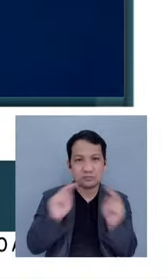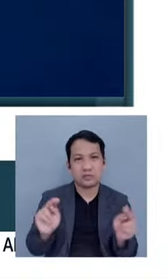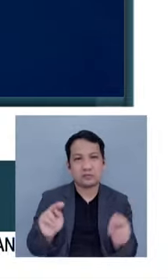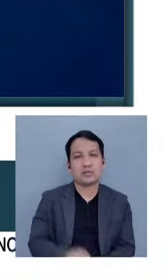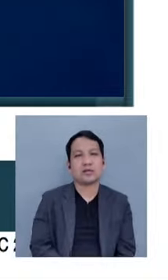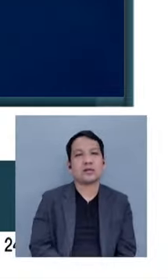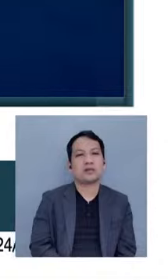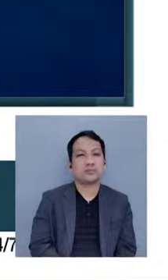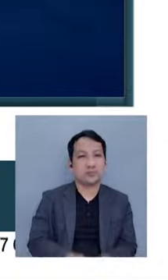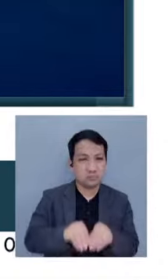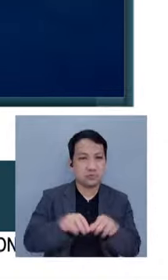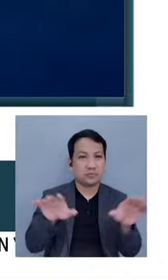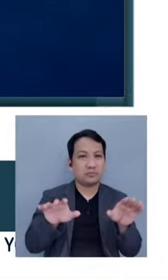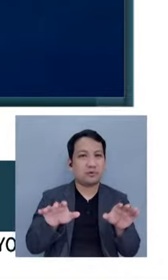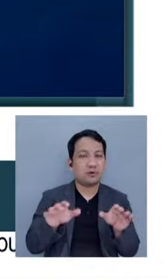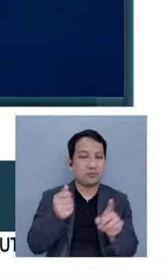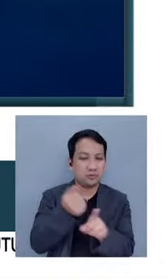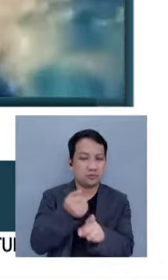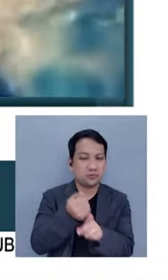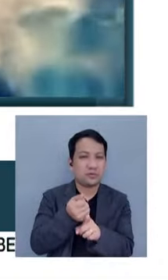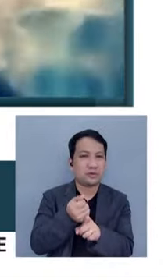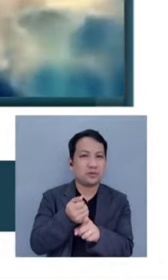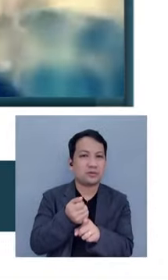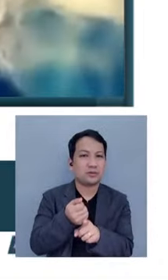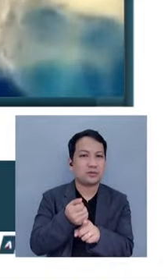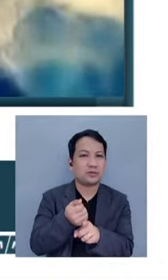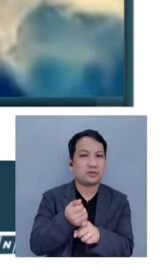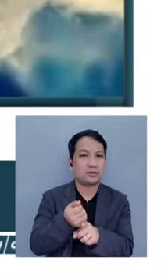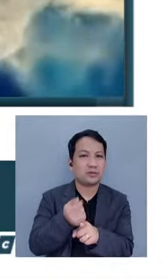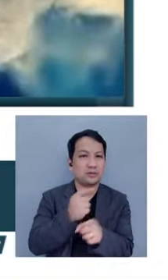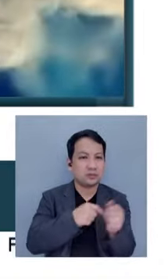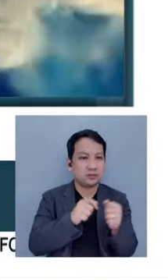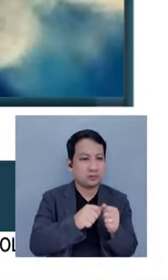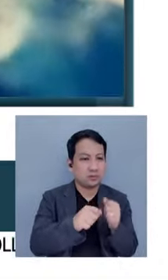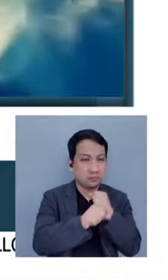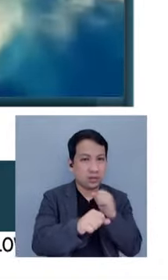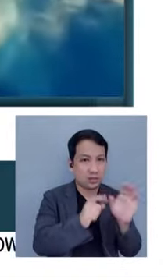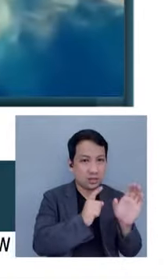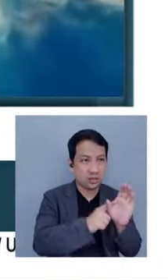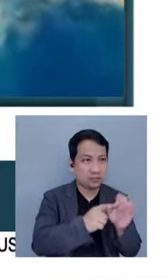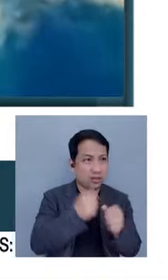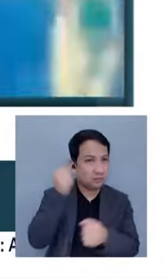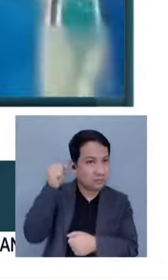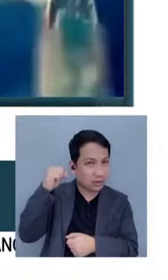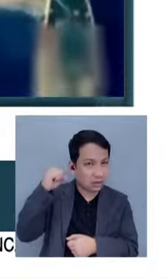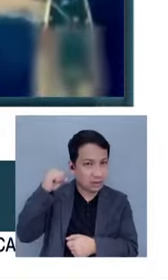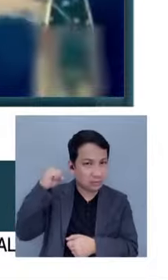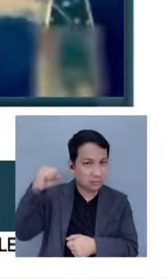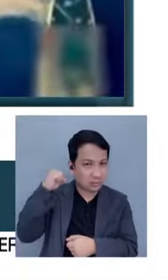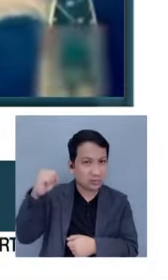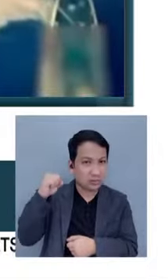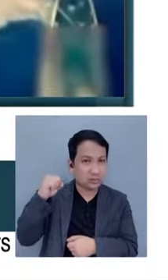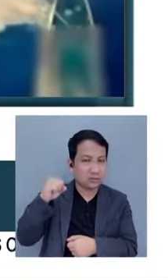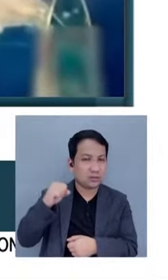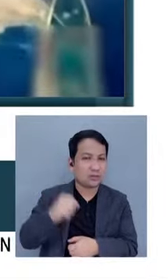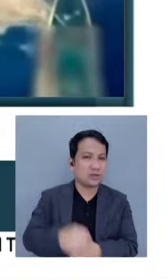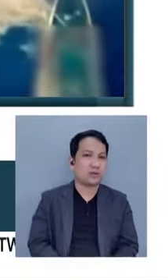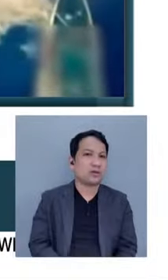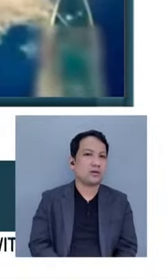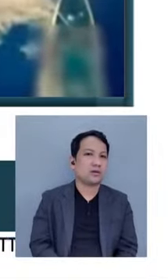is usually the attacks are done also by activists. They're putting a point. For example, if there